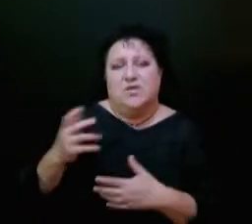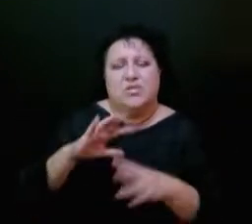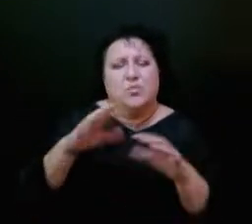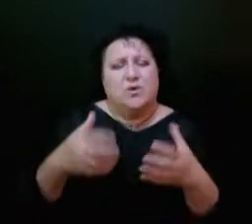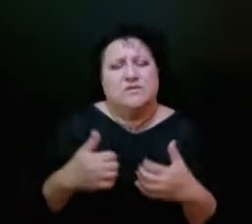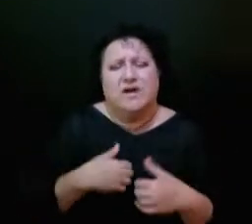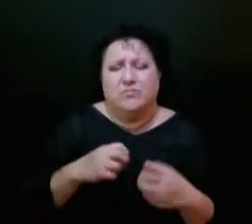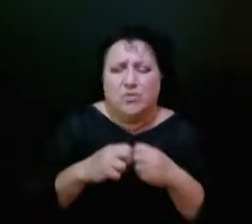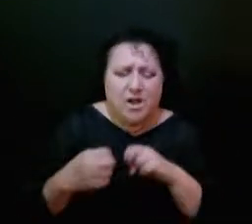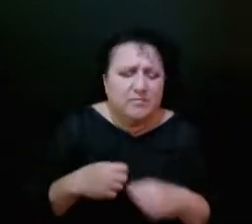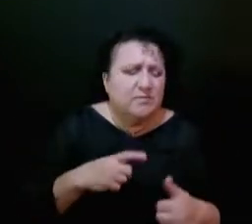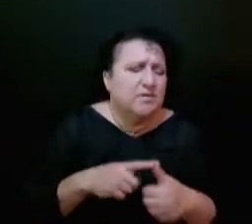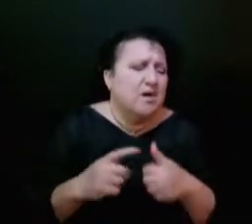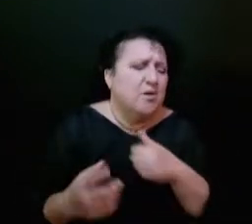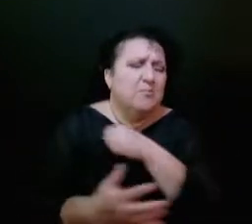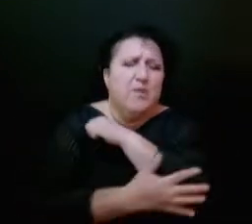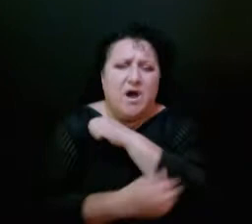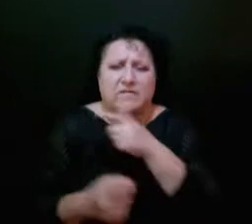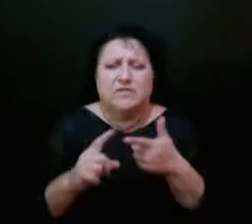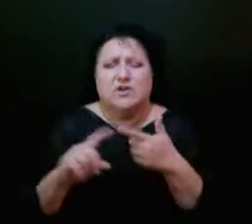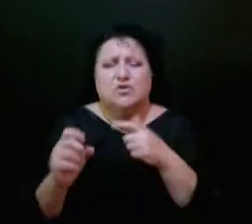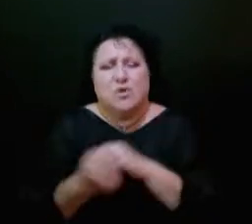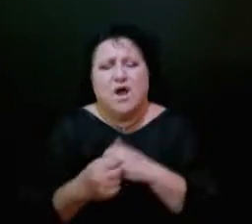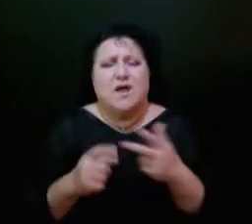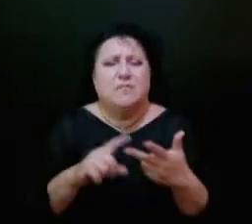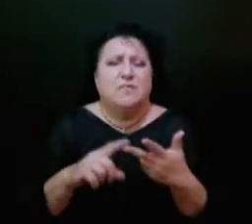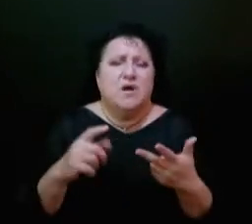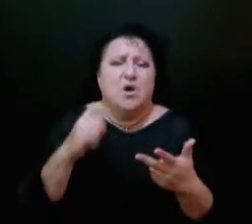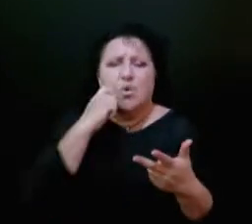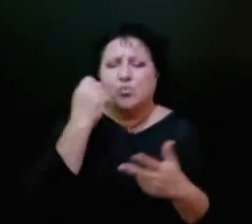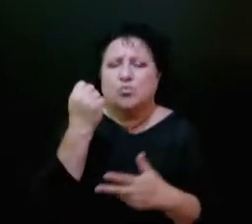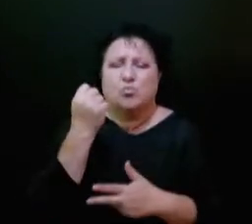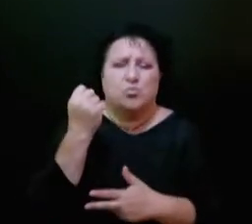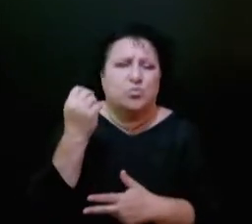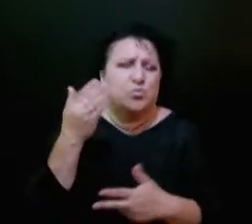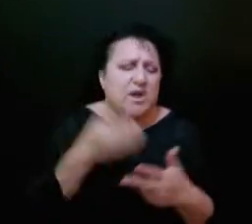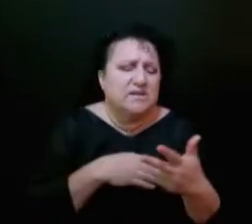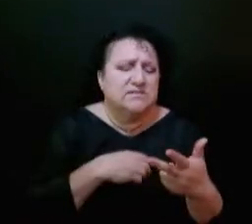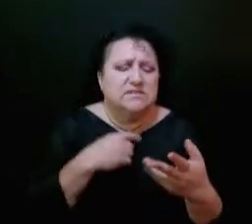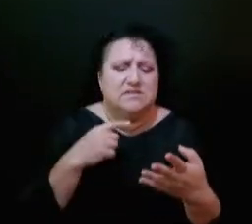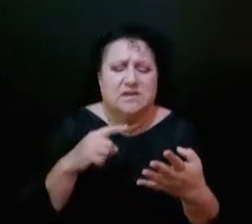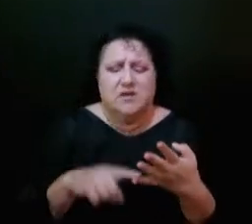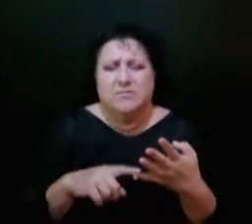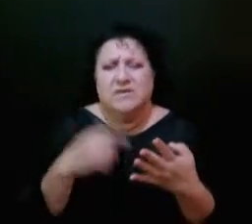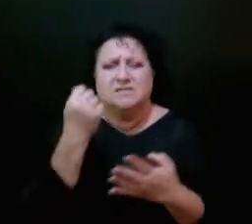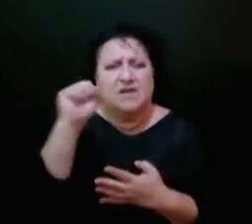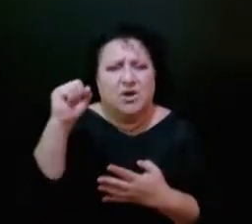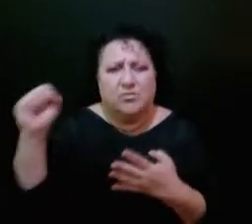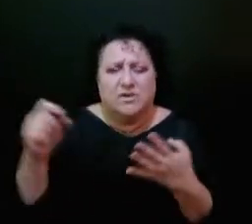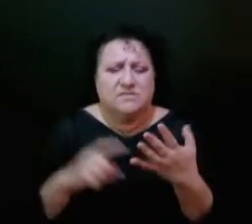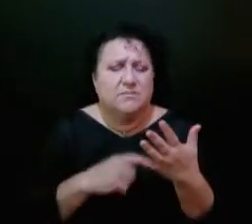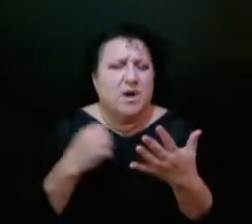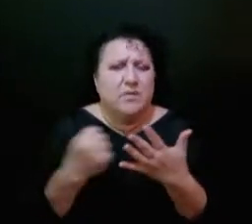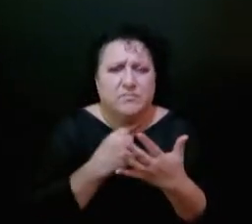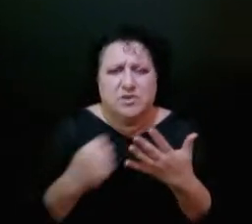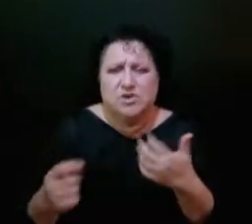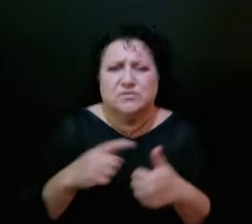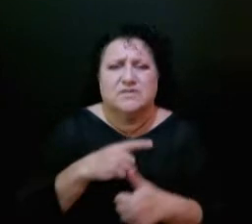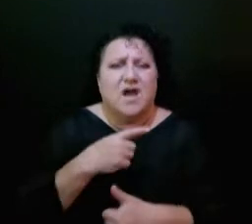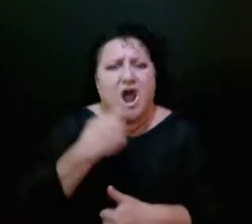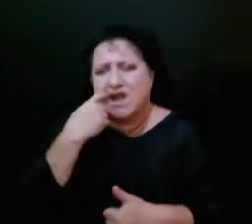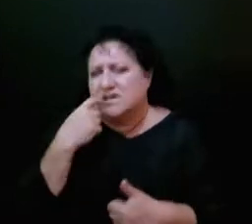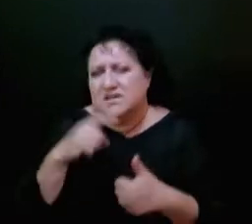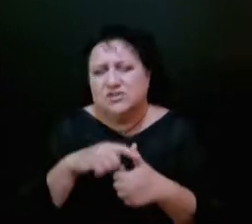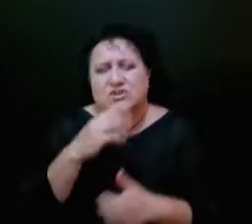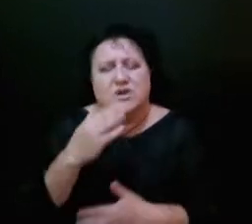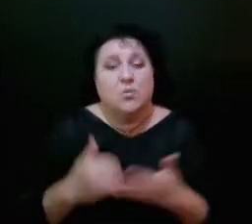poverty, we've got crime, we've got racism, terrorism, abuse, addiction. We have a sense that we cannot solve our problems